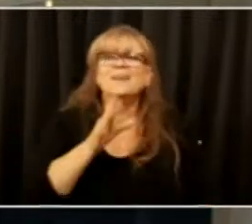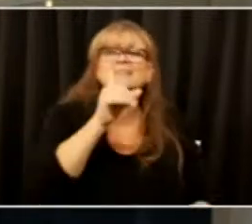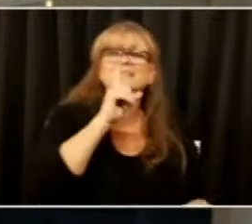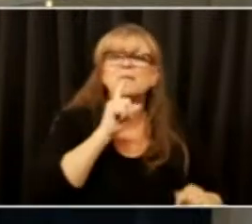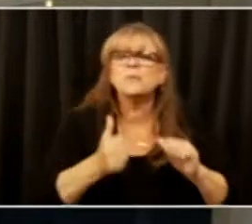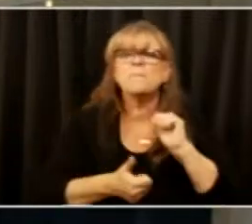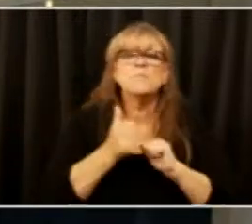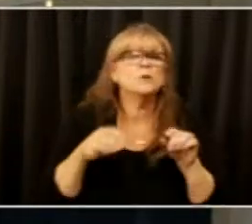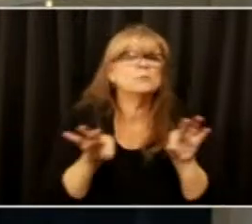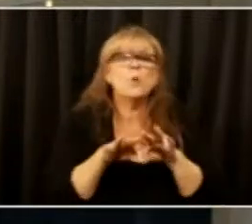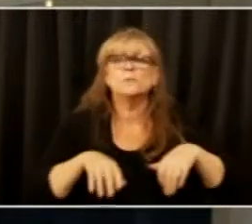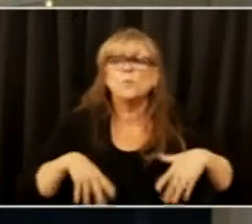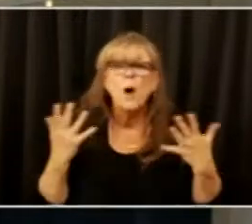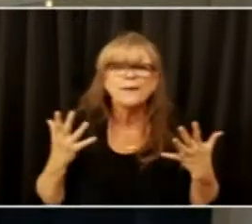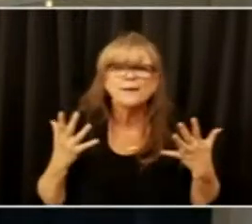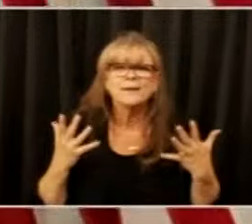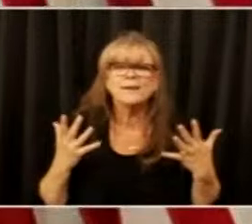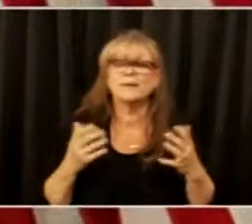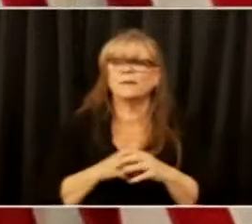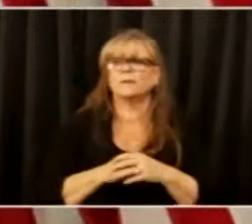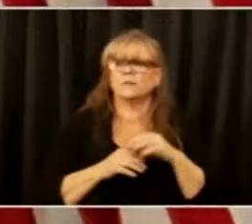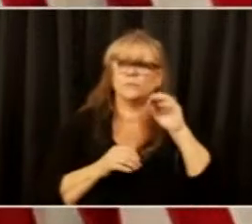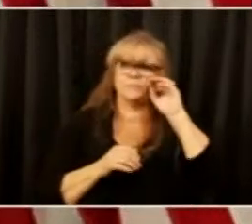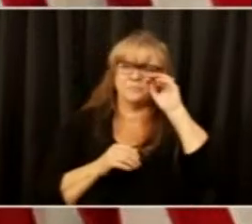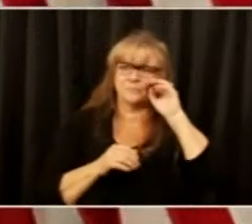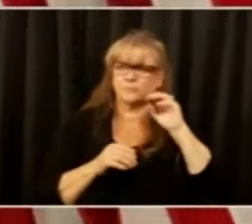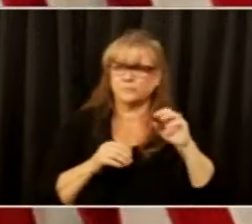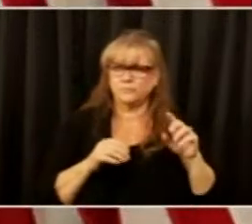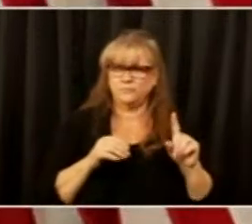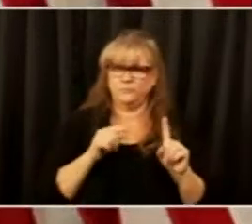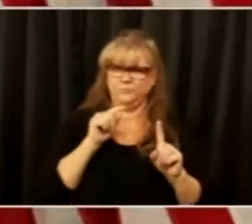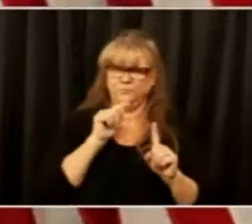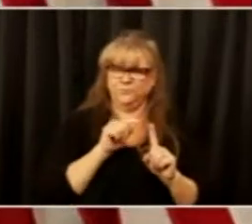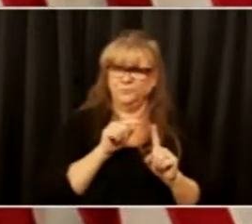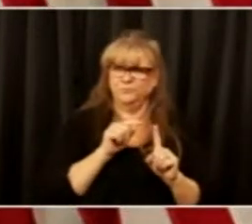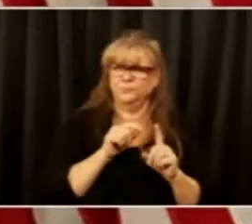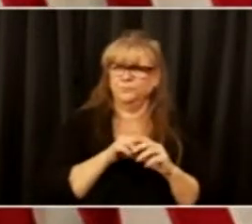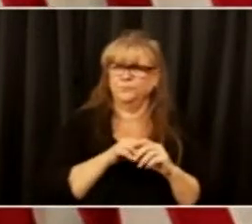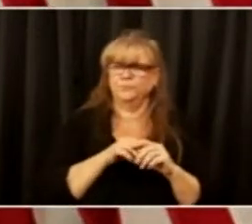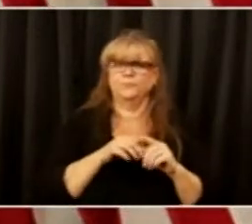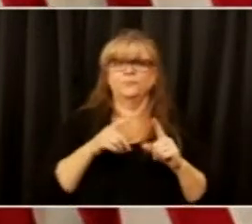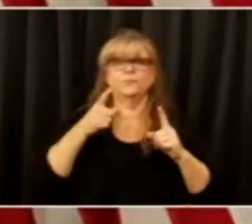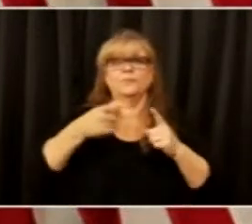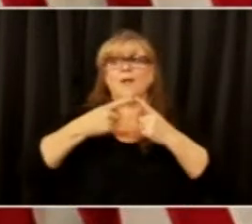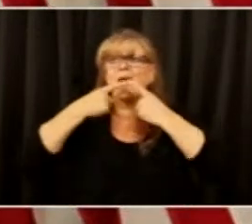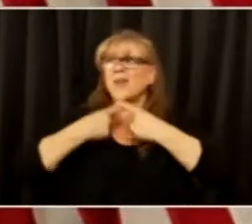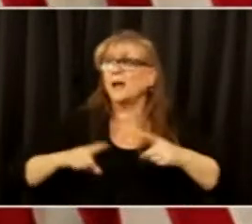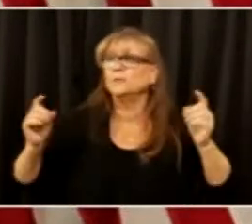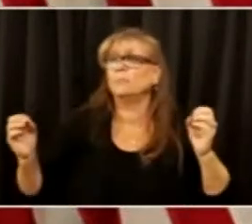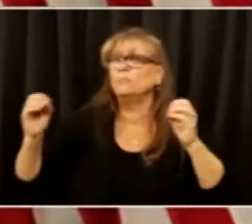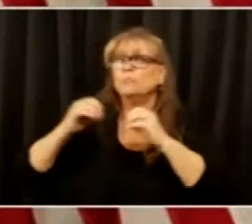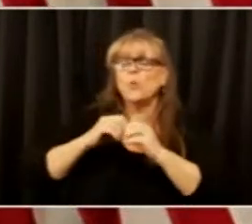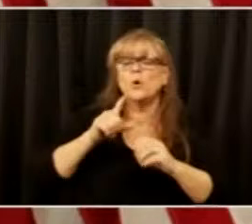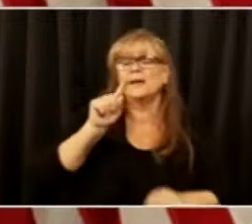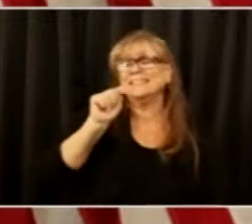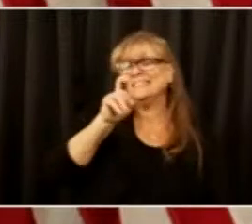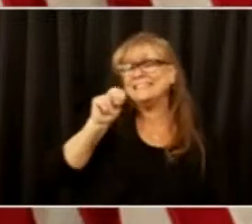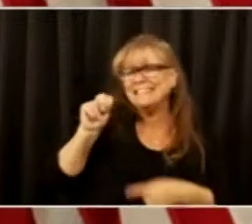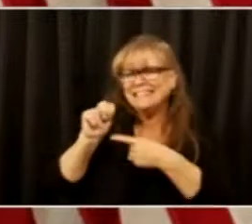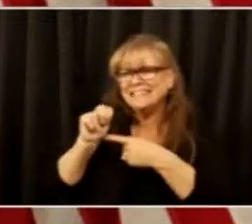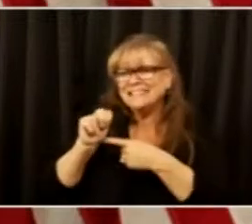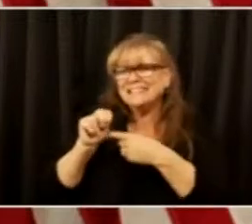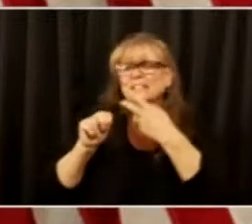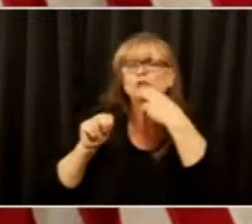we've heard is that we are now seeing more adolescents and children with infection, and